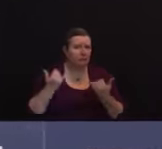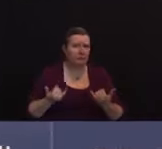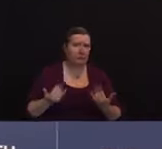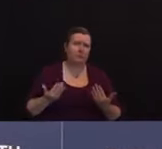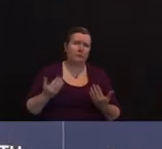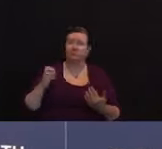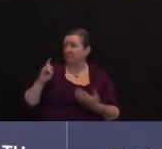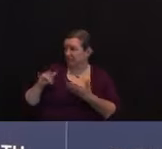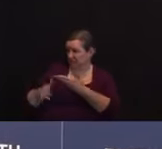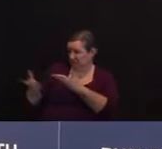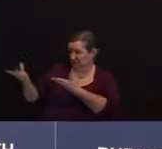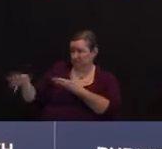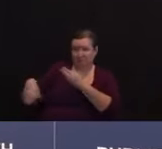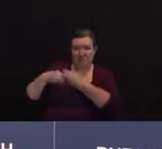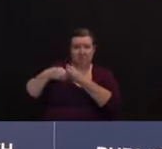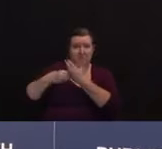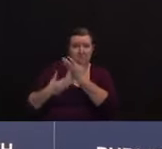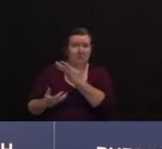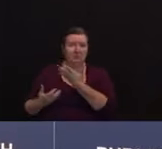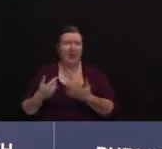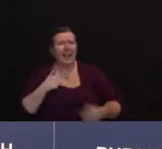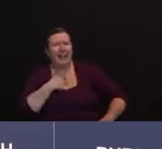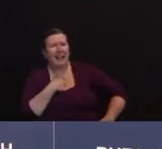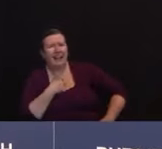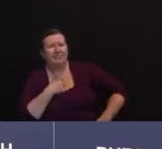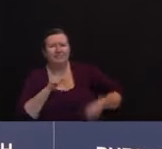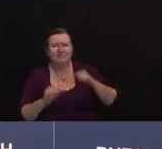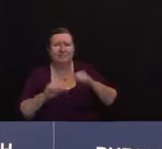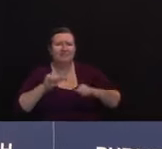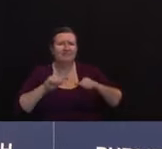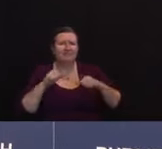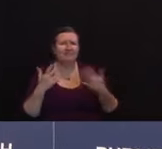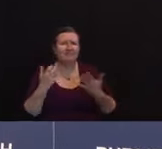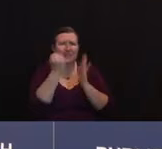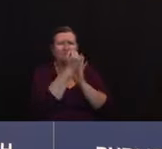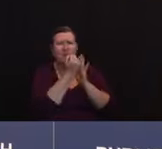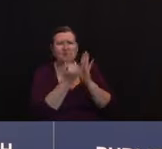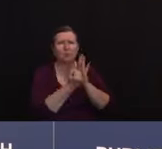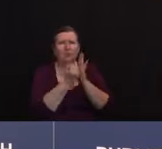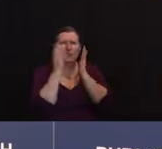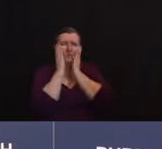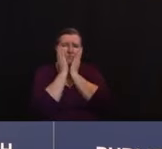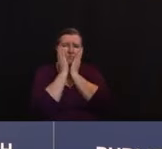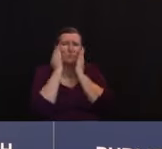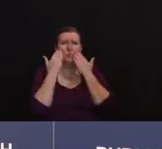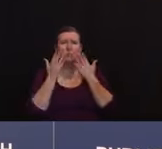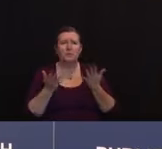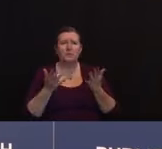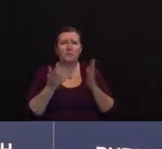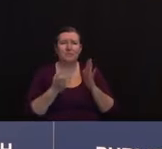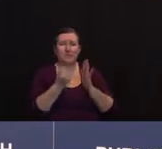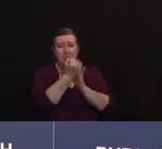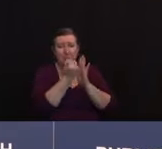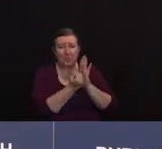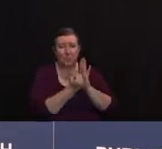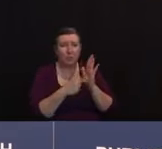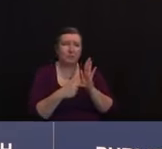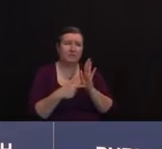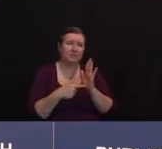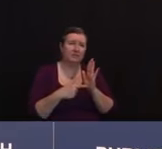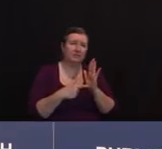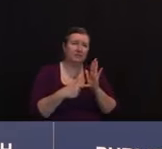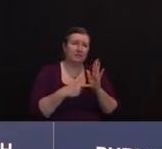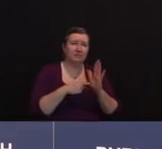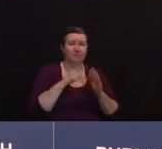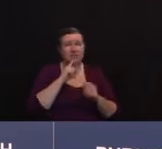I've had mixed thoughts about the passport. On the one hand, if it's a legitimate passport, and the term